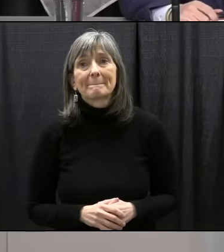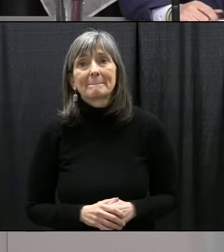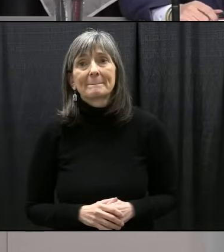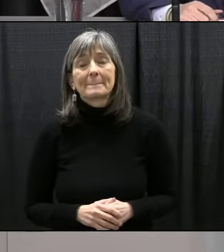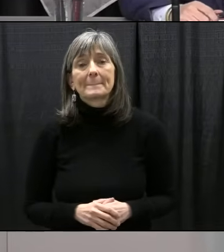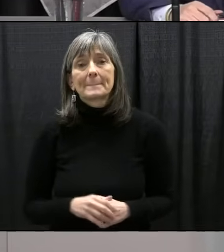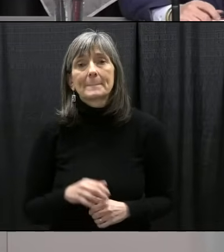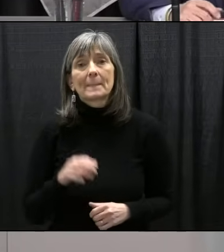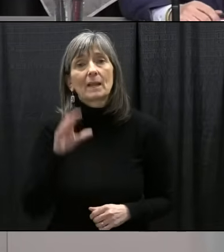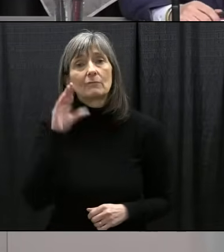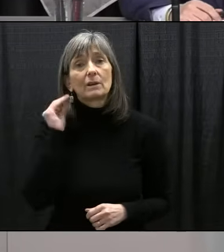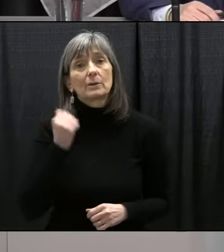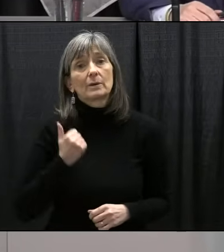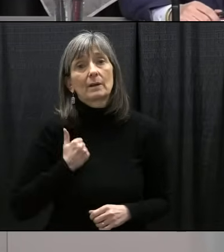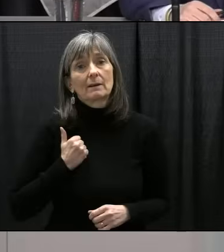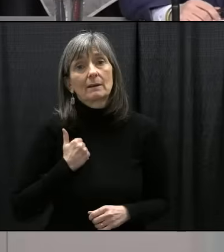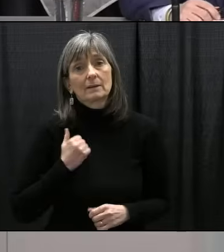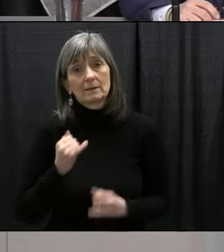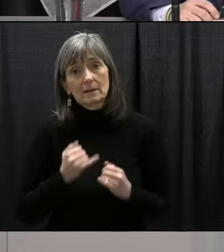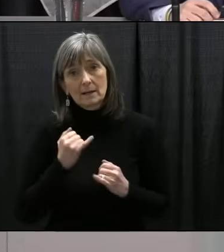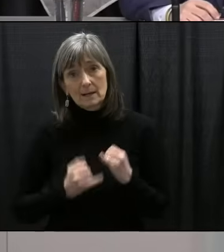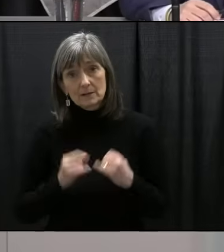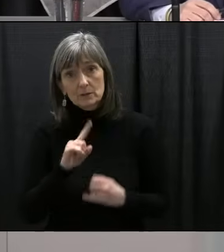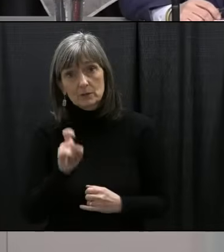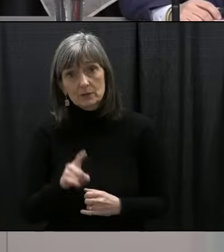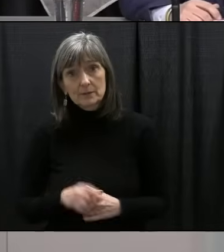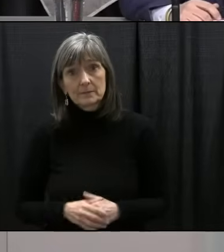Patrick Butler with Radio Canada, do you have a final question?